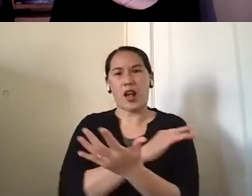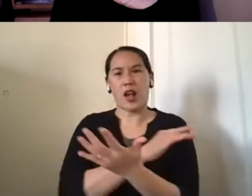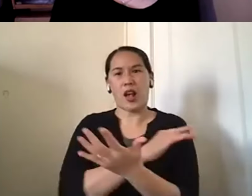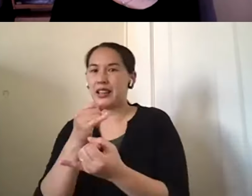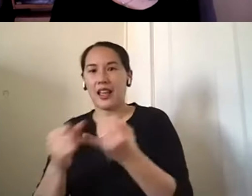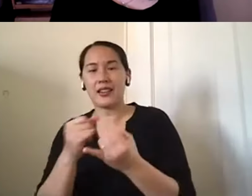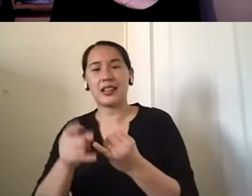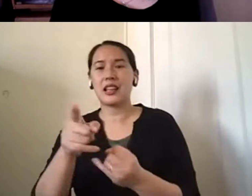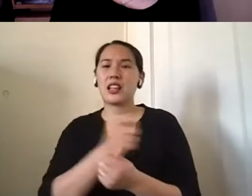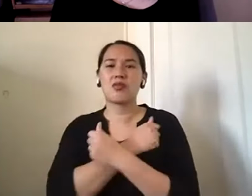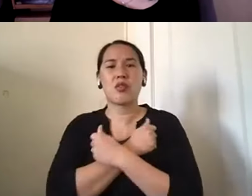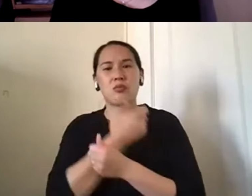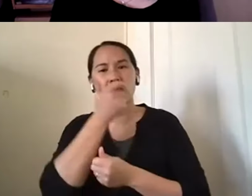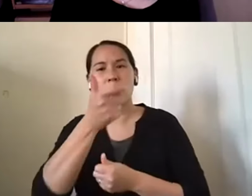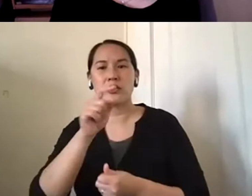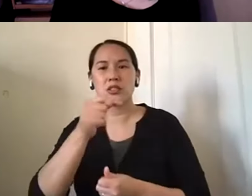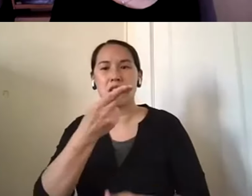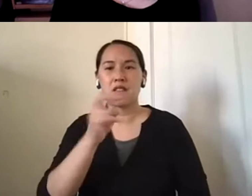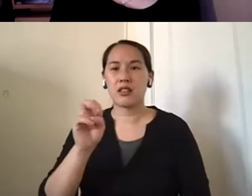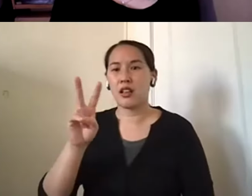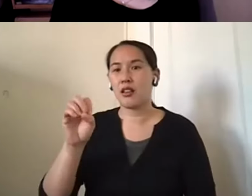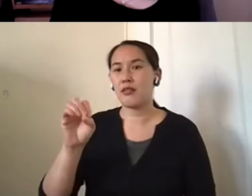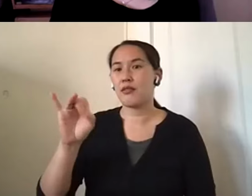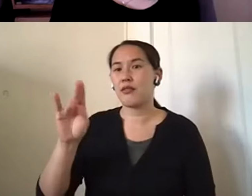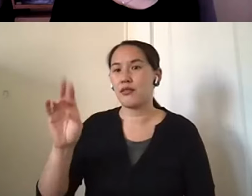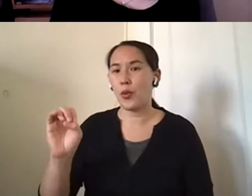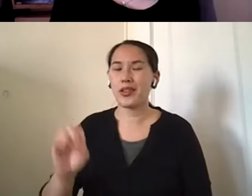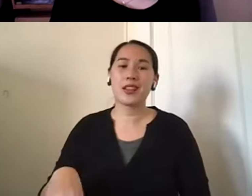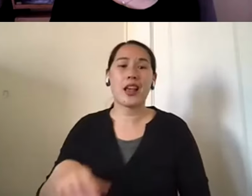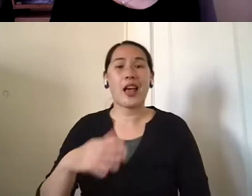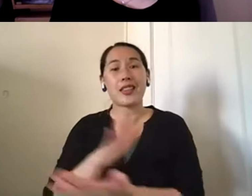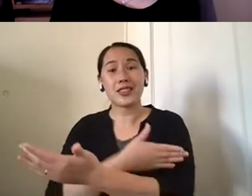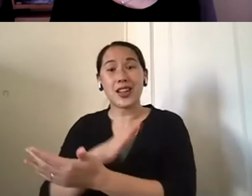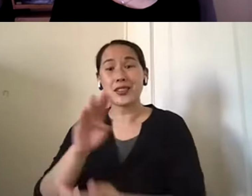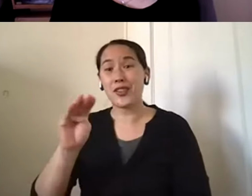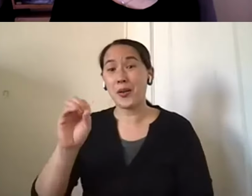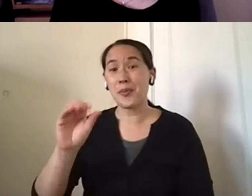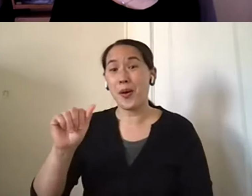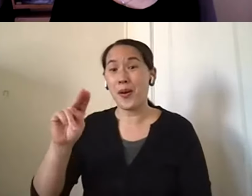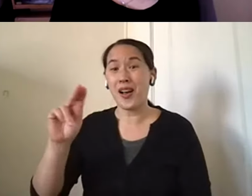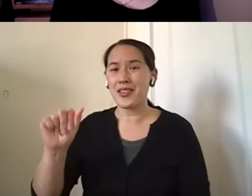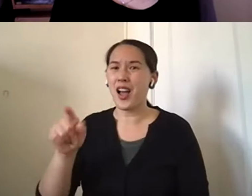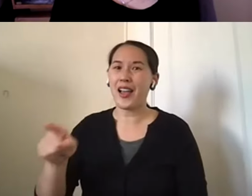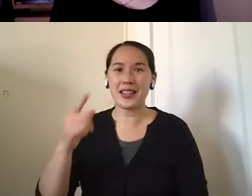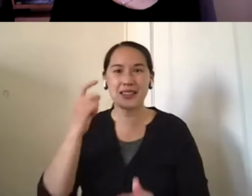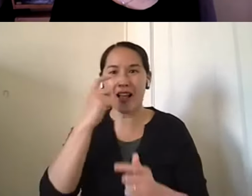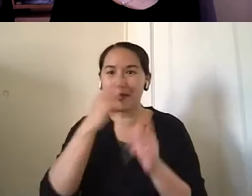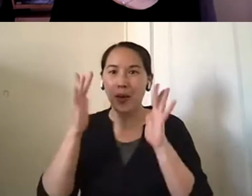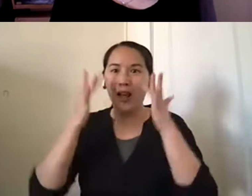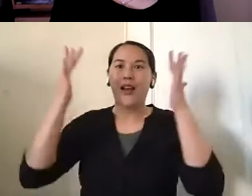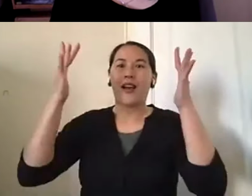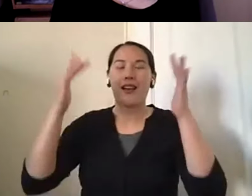The Voice. That was one of his favorite shows. And the songs in Moana, his eyes would light up and they would come